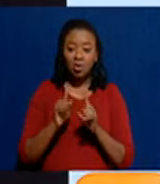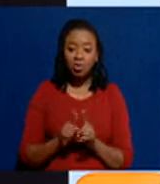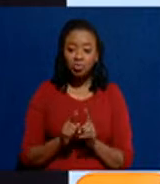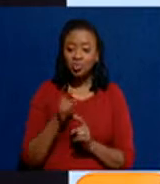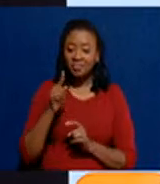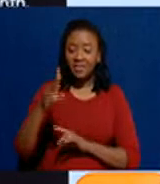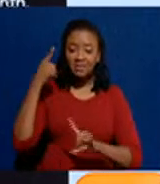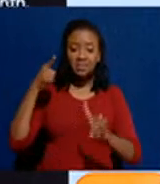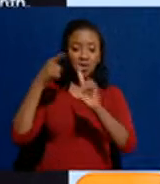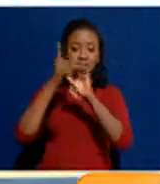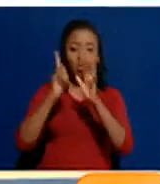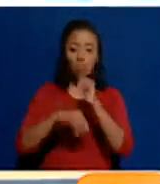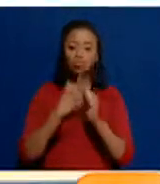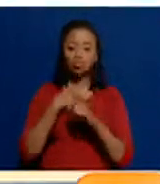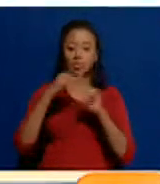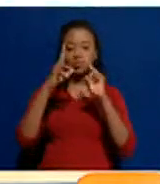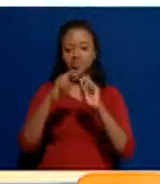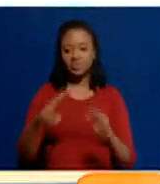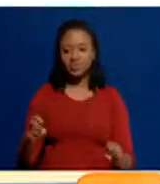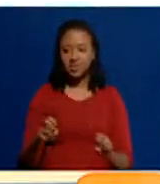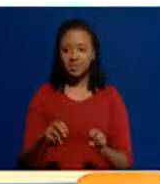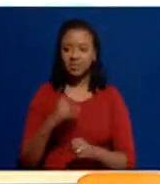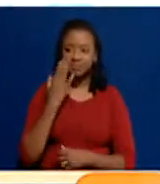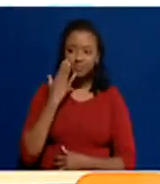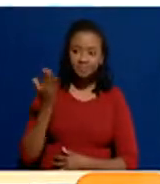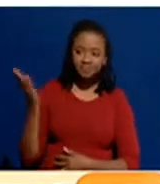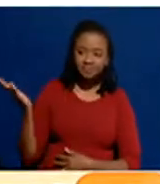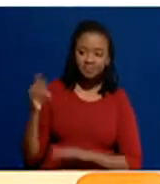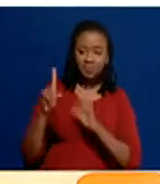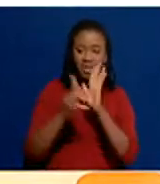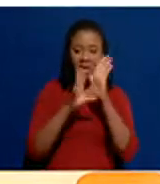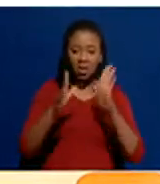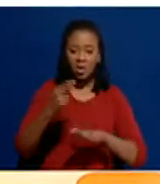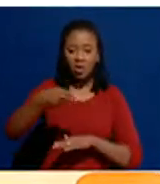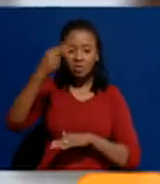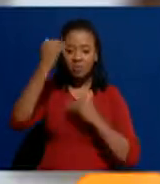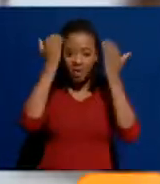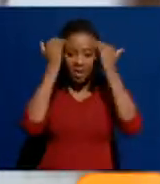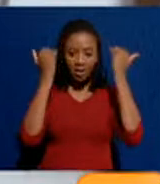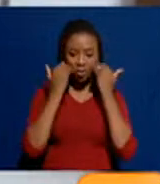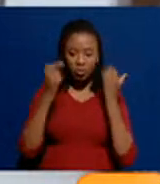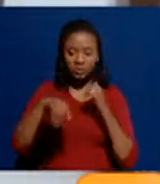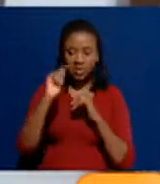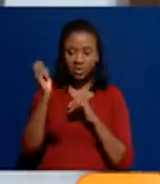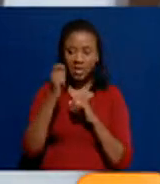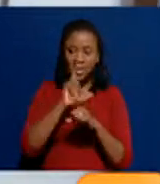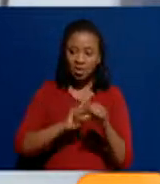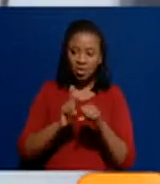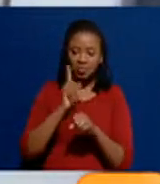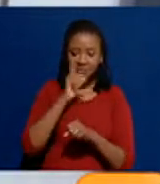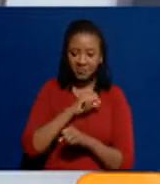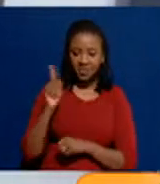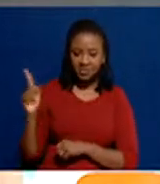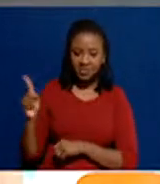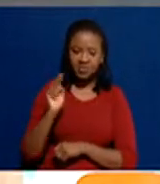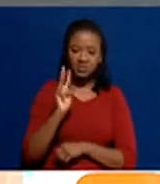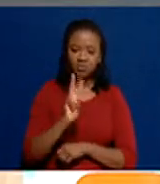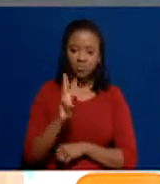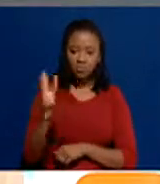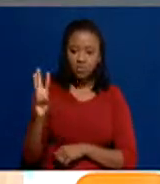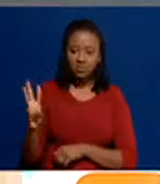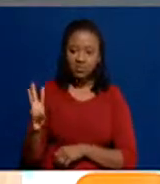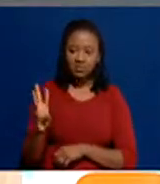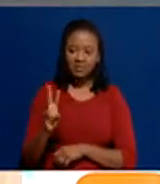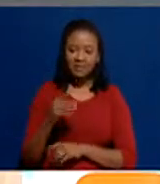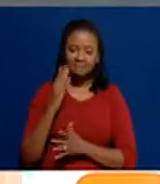for purpose of research. Geoffrey Nyaanga, an advocate of the High Court of Kenya, has used the platform. It is a